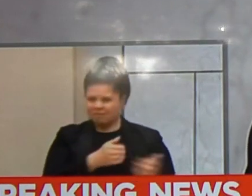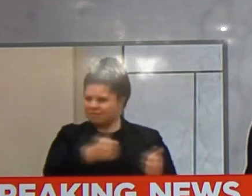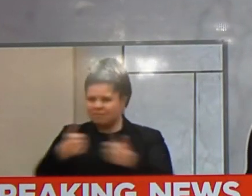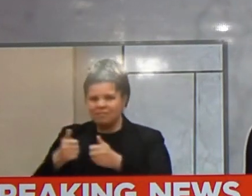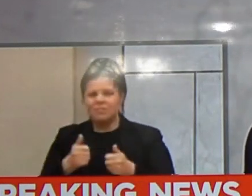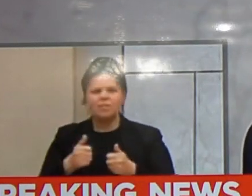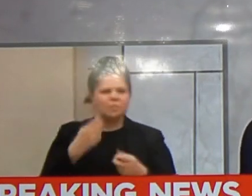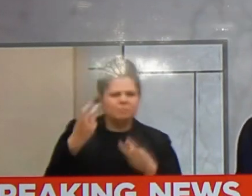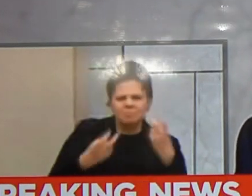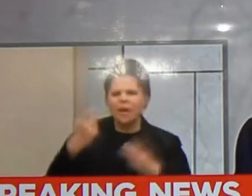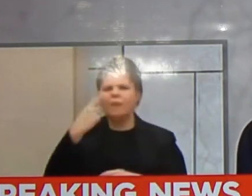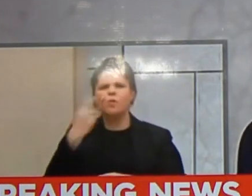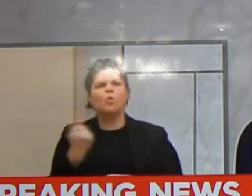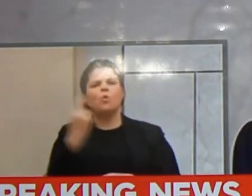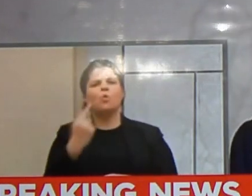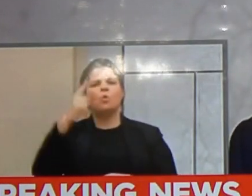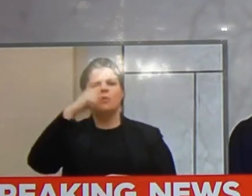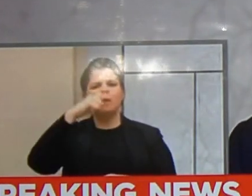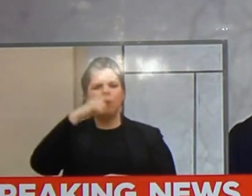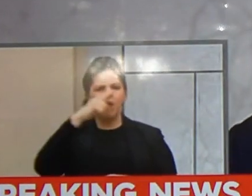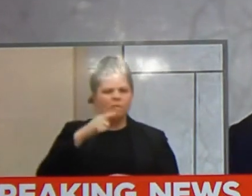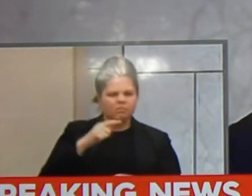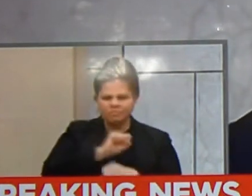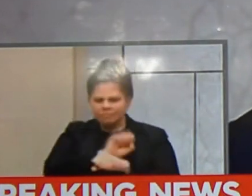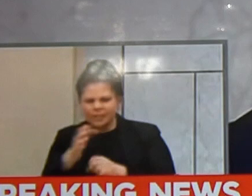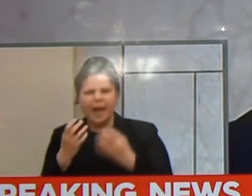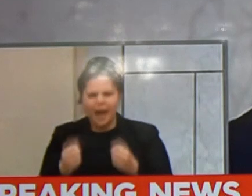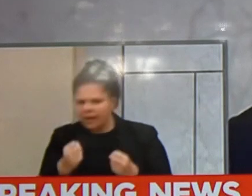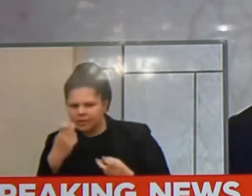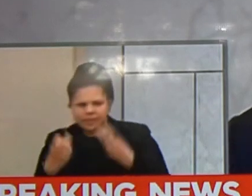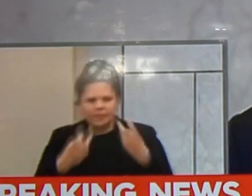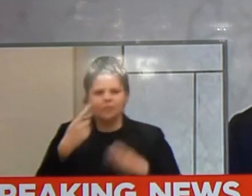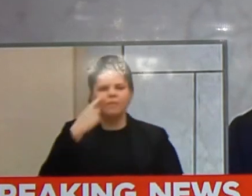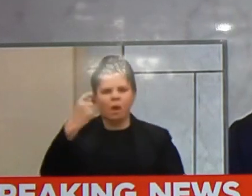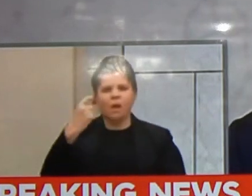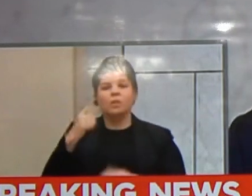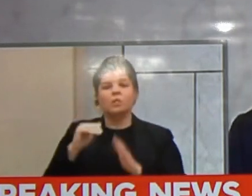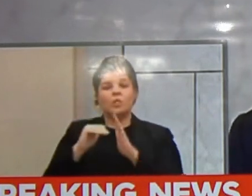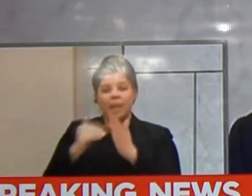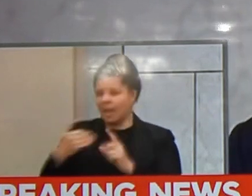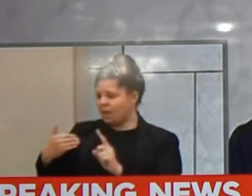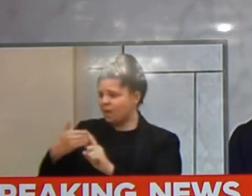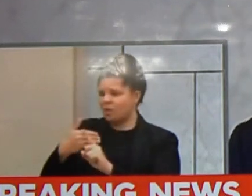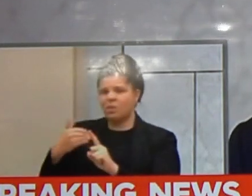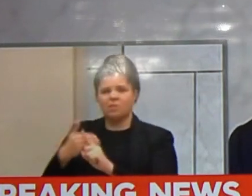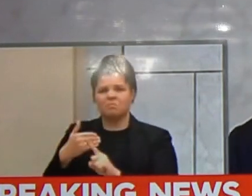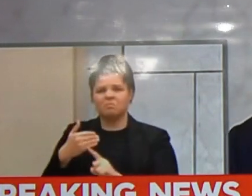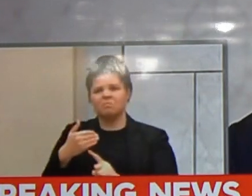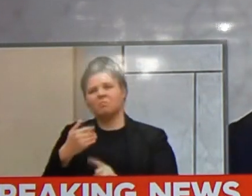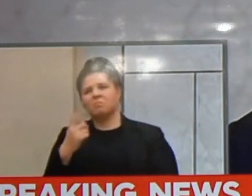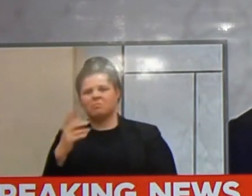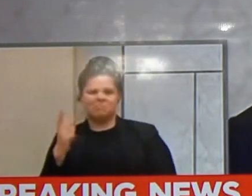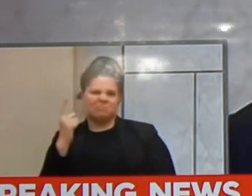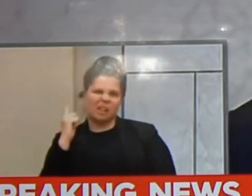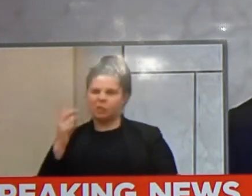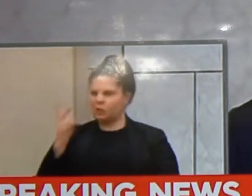up the coronavirus. Those figures of untraced cases has fallen dramatically over the course of the last couple of weeks,